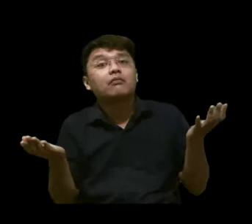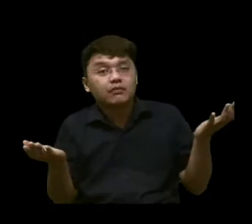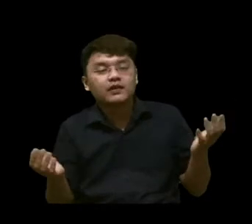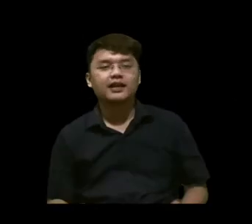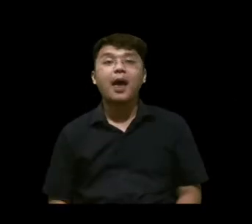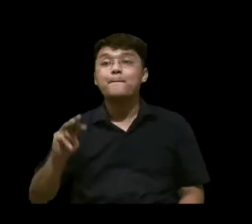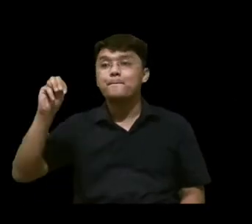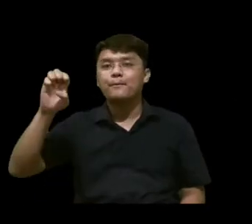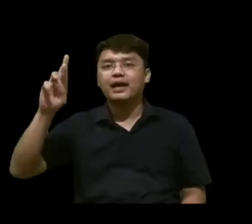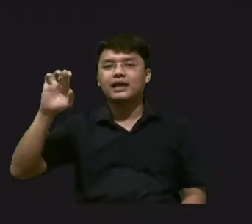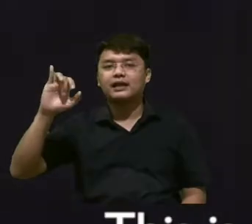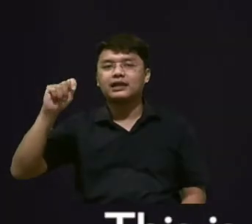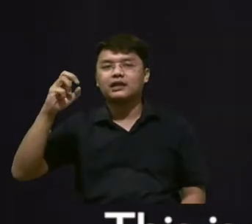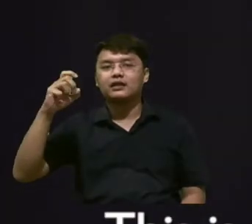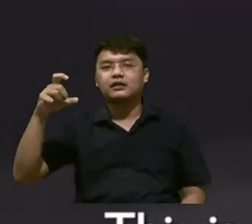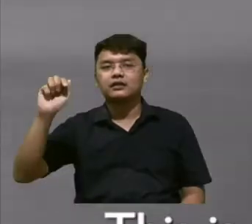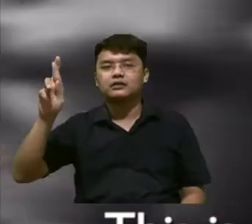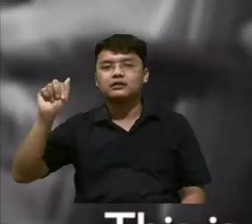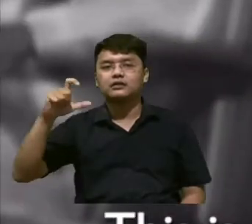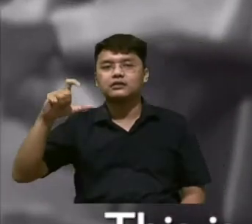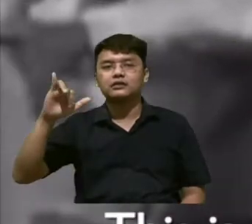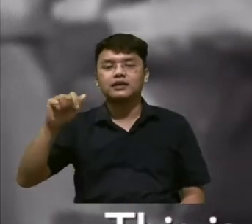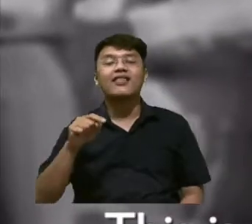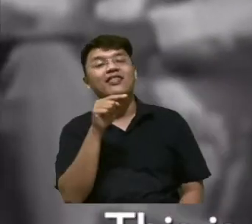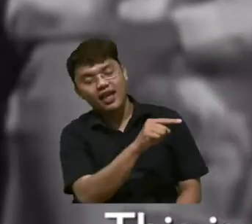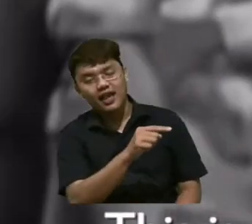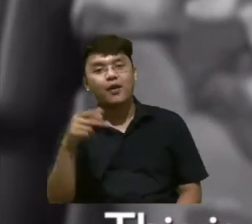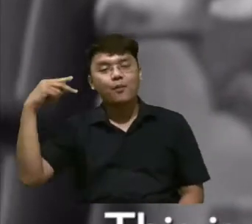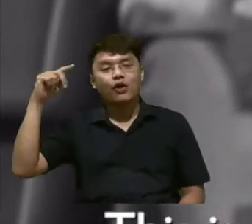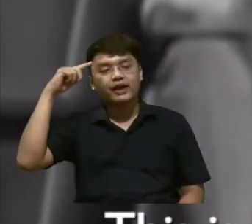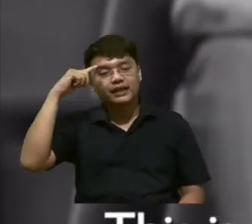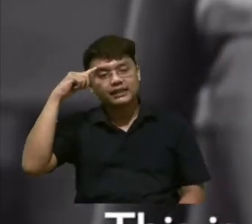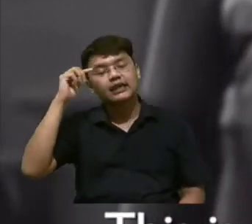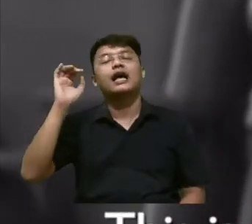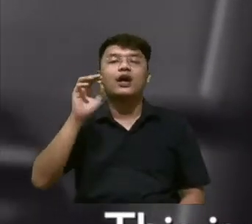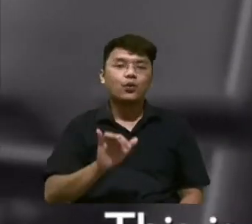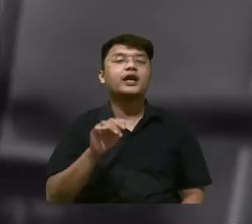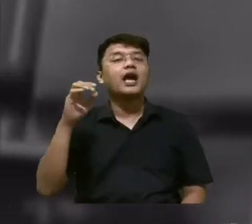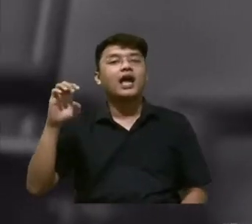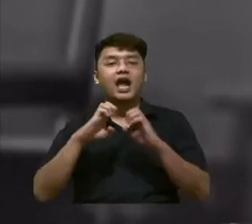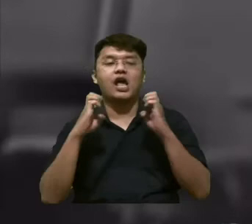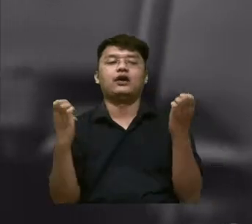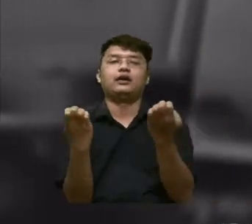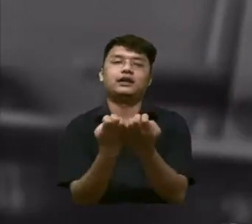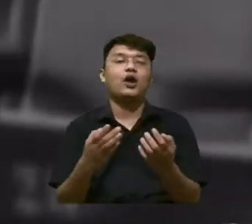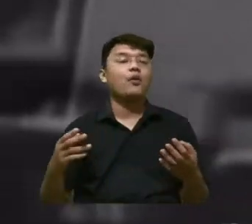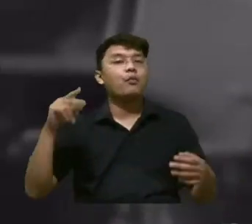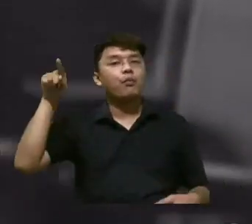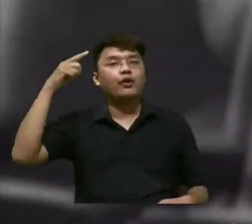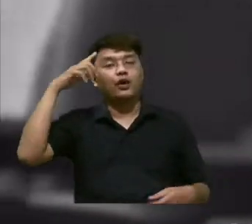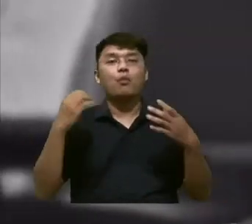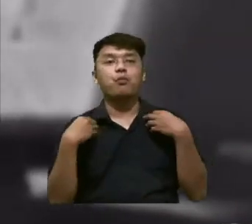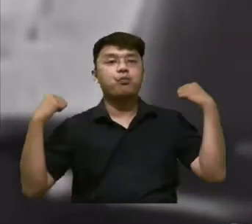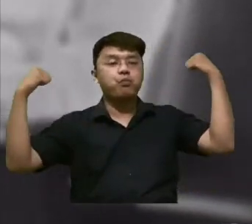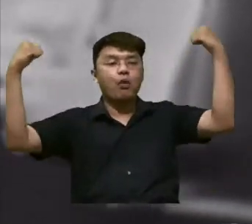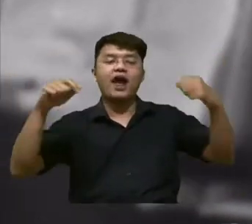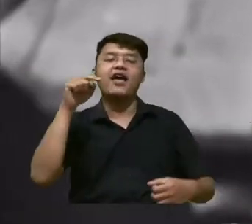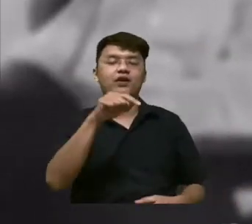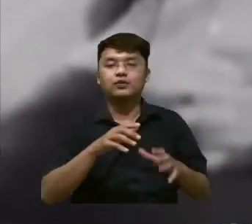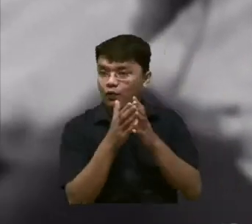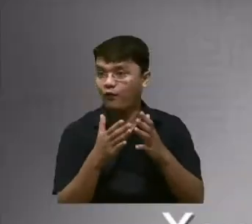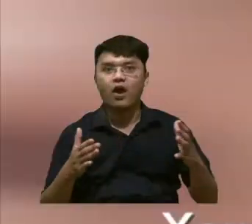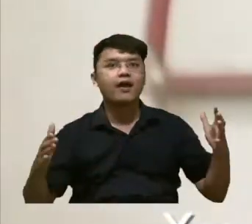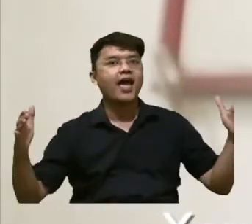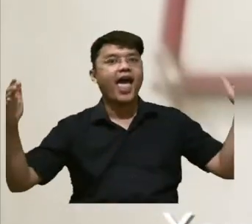a meritocracy. This is a political system in which economic goods and or political power are vested in individual